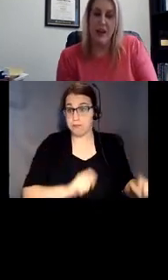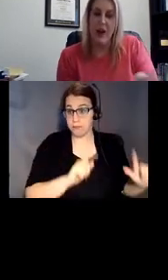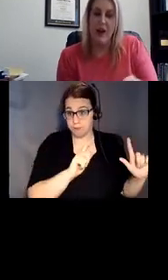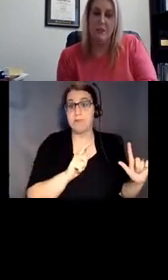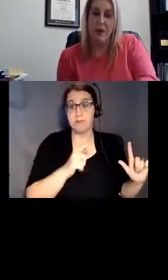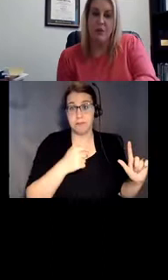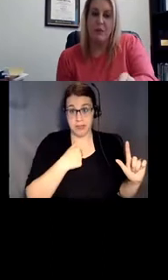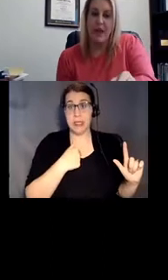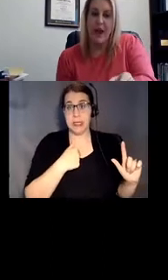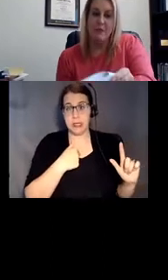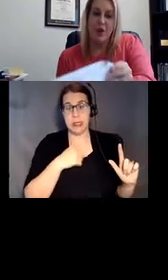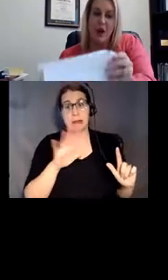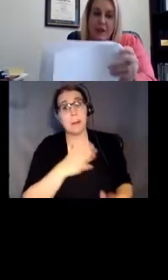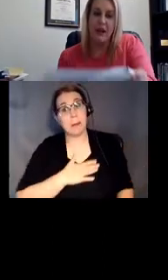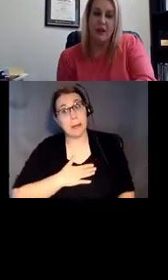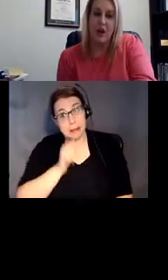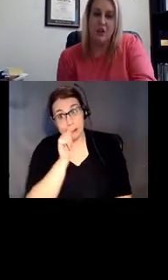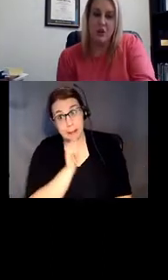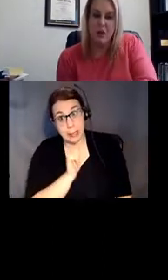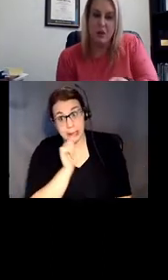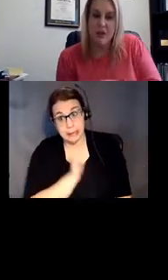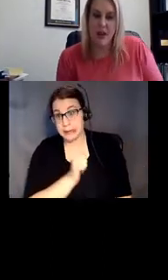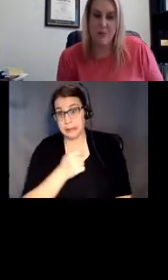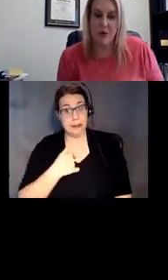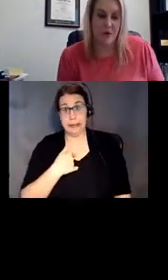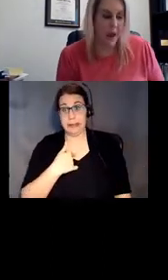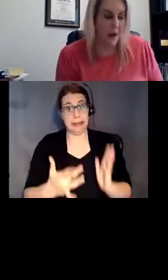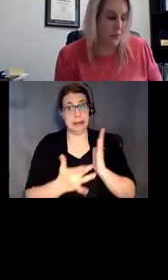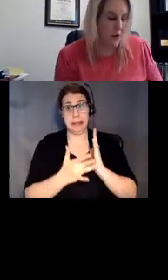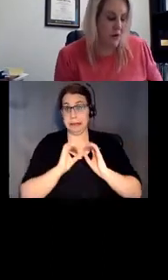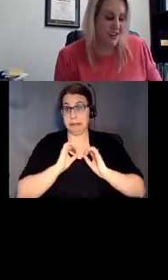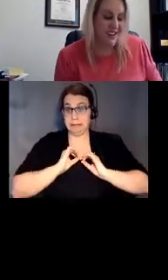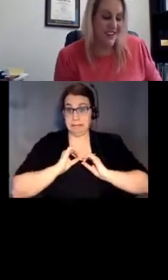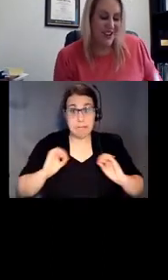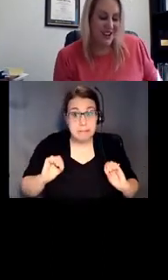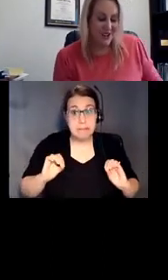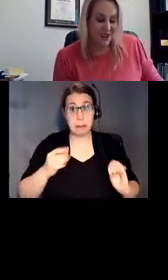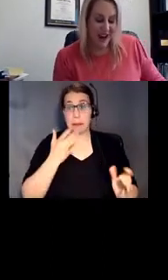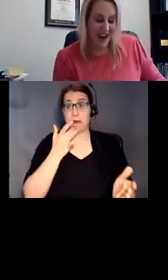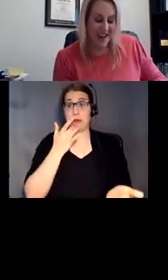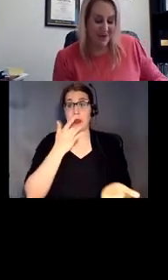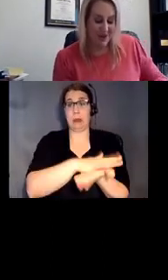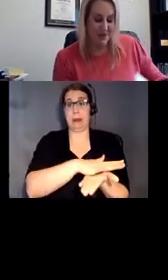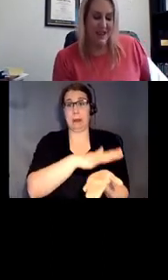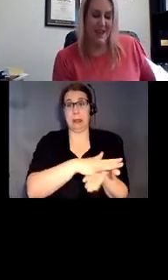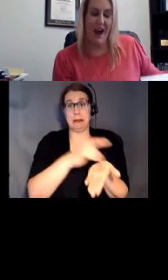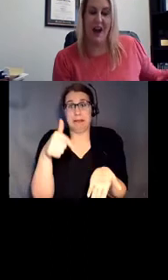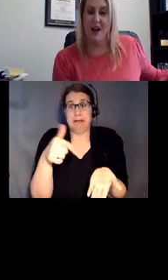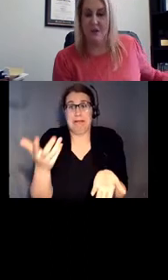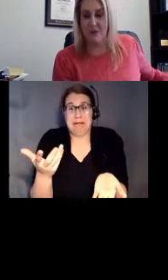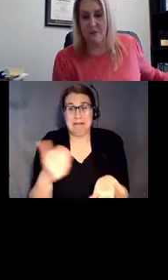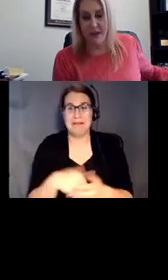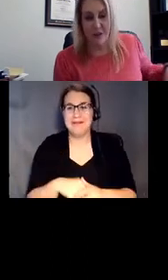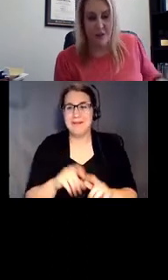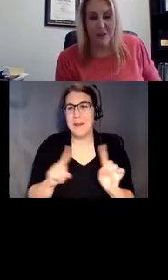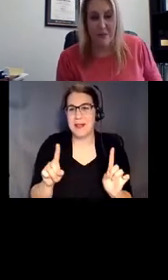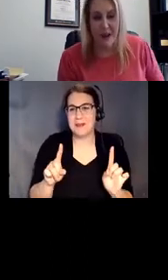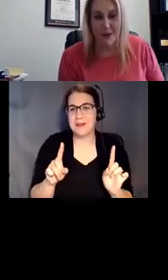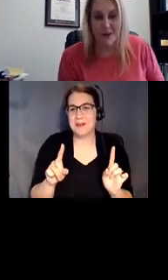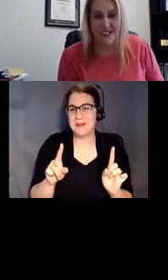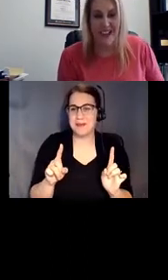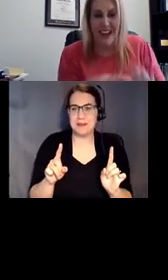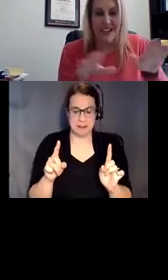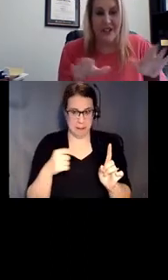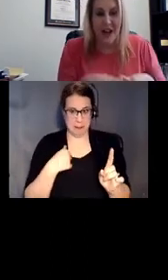here, and you have to bear with me. I am not a technological person. I'm more of a paper person. So I am going to be messing with